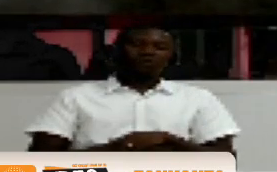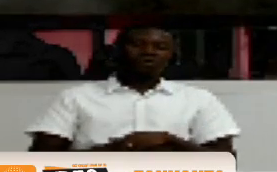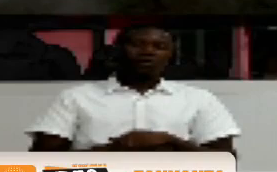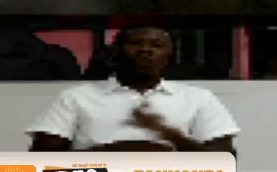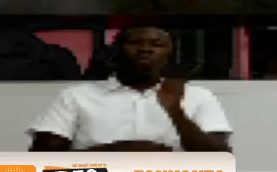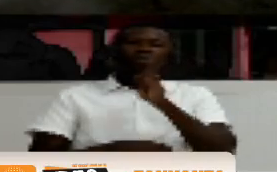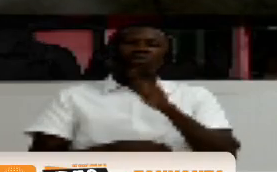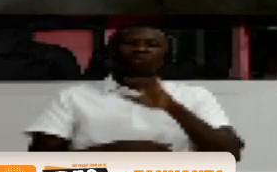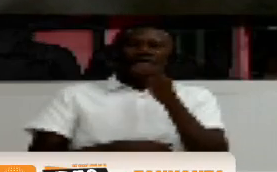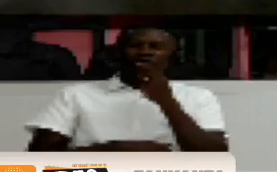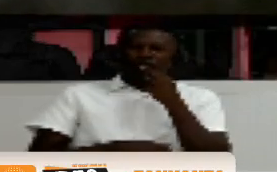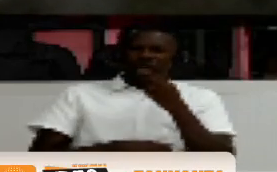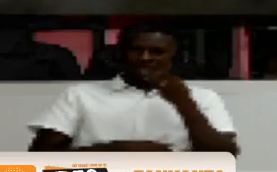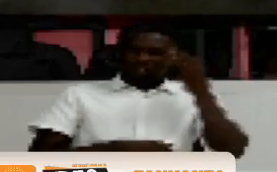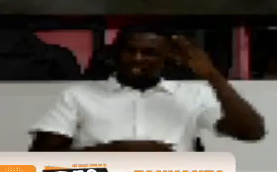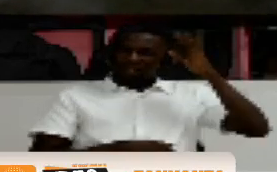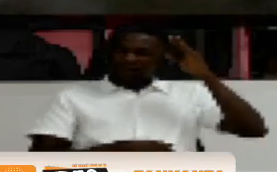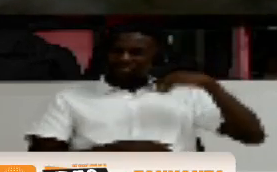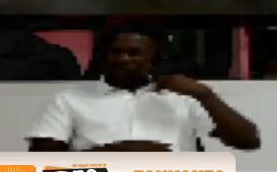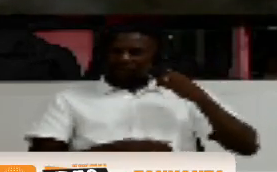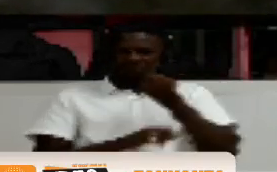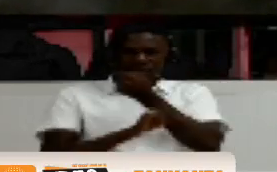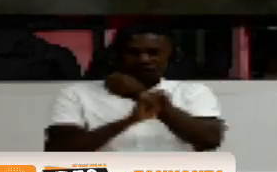What can we learn from our situation?